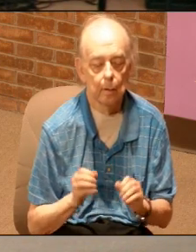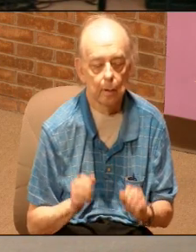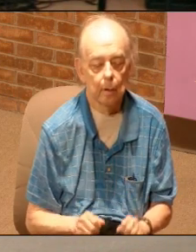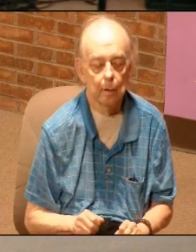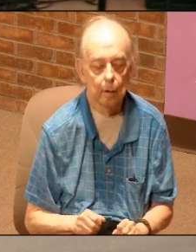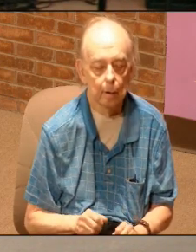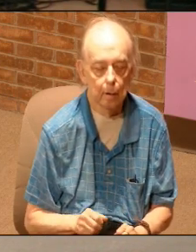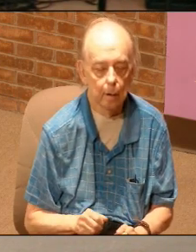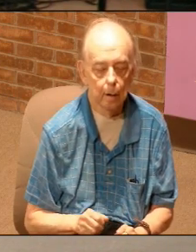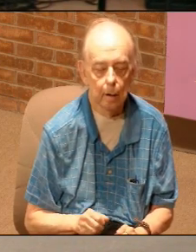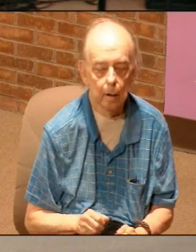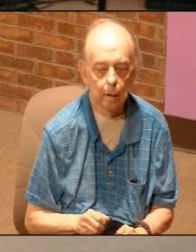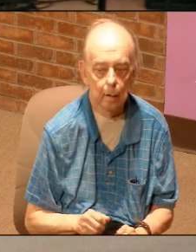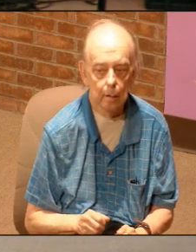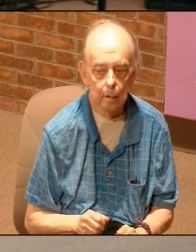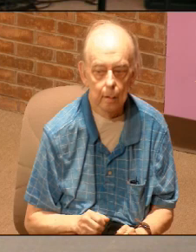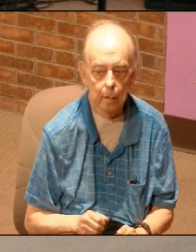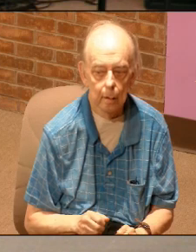these